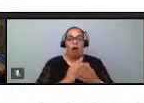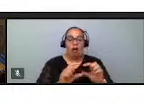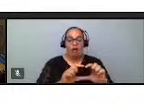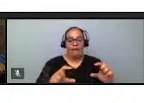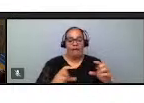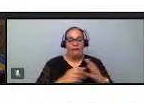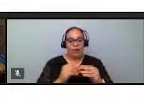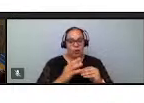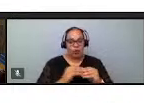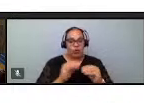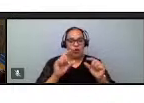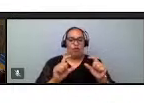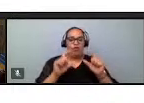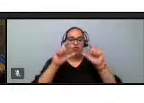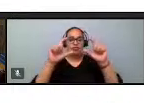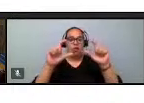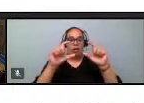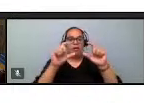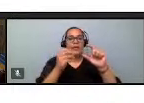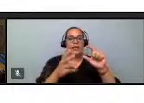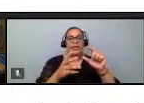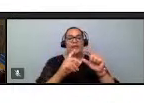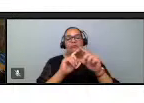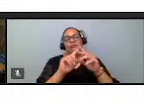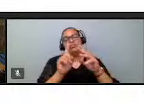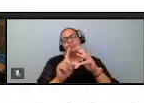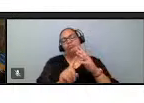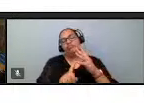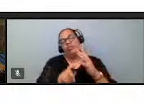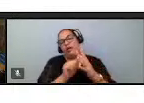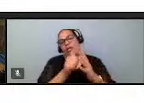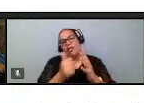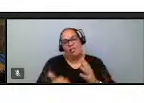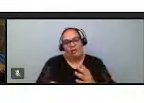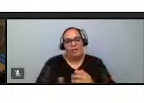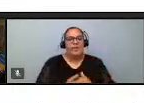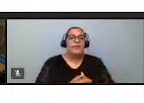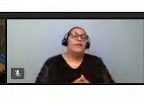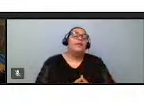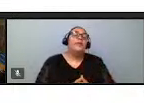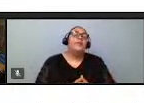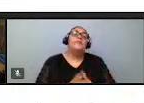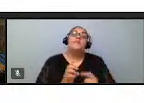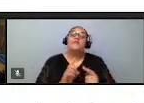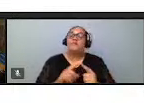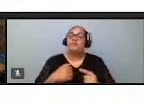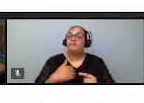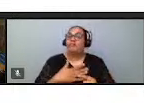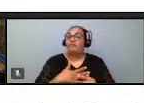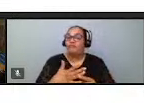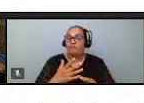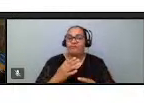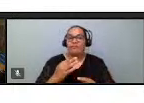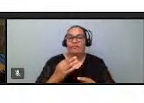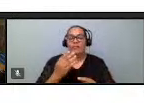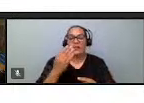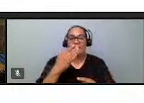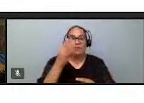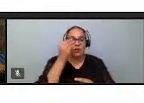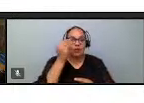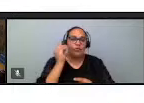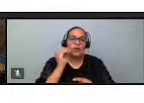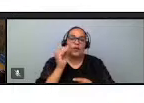fruit the top of the half gives you all the other cargo and I'll be grateful if you note how